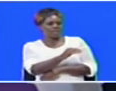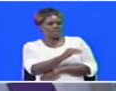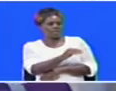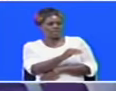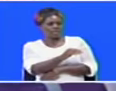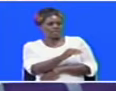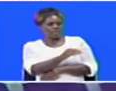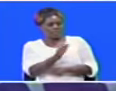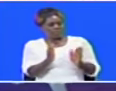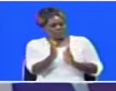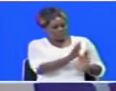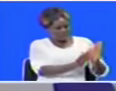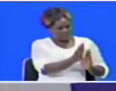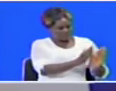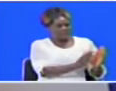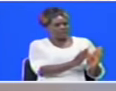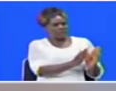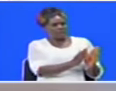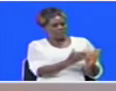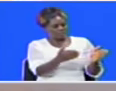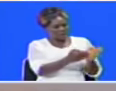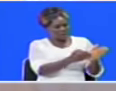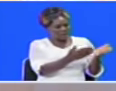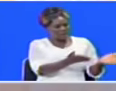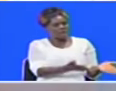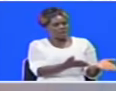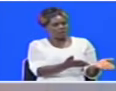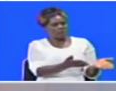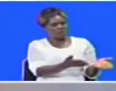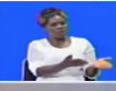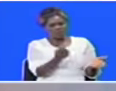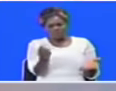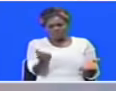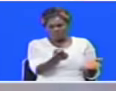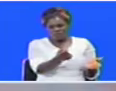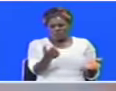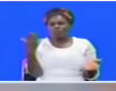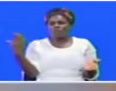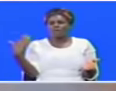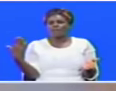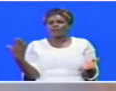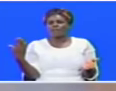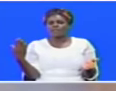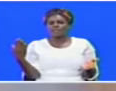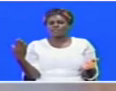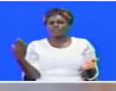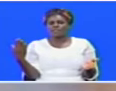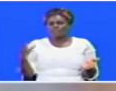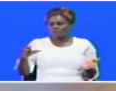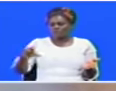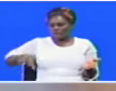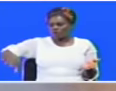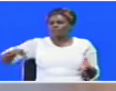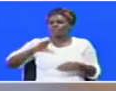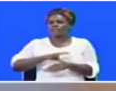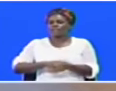of preparations, apart from the hitch that now you're experiencing in terms of the few ballot papers that the county will be